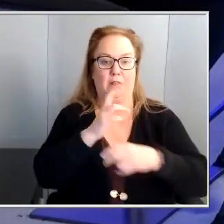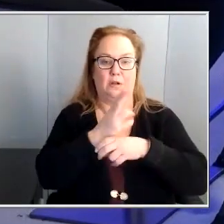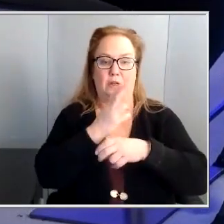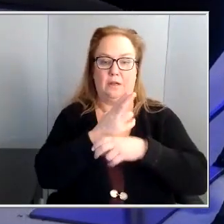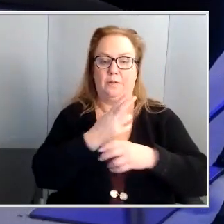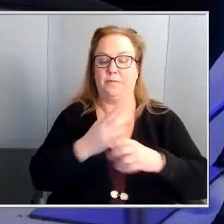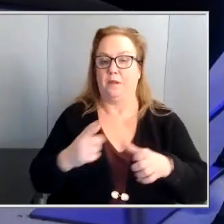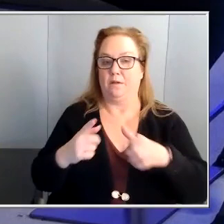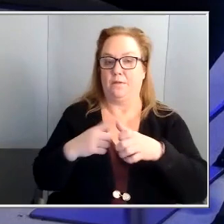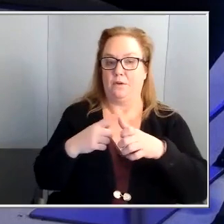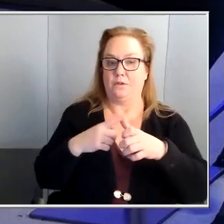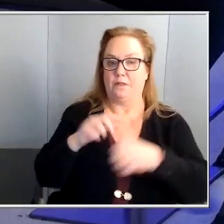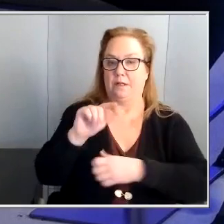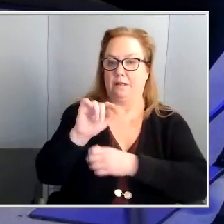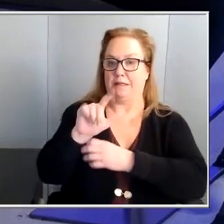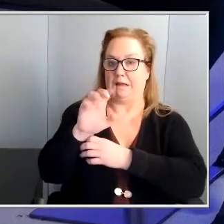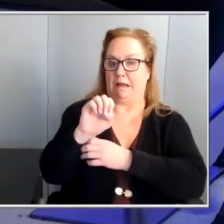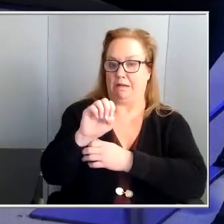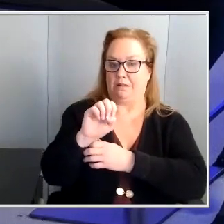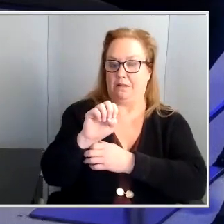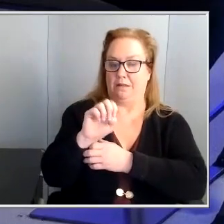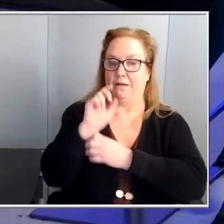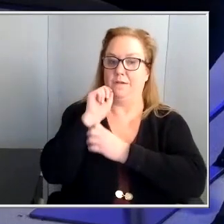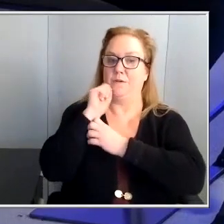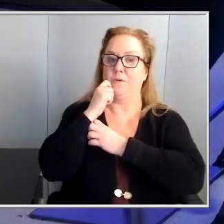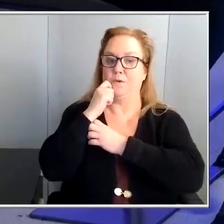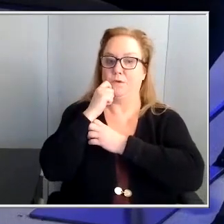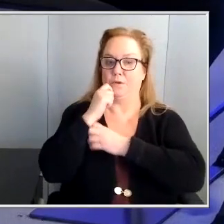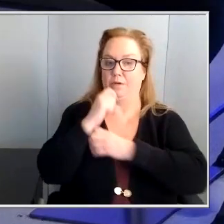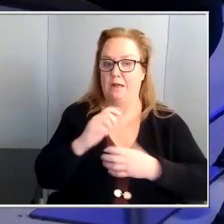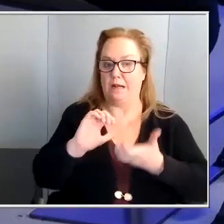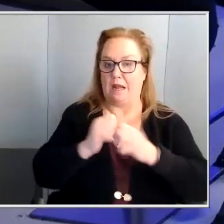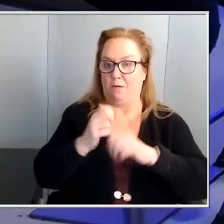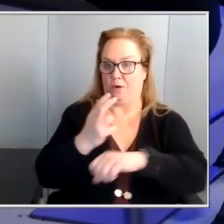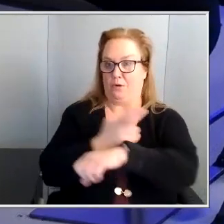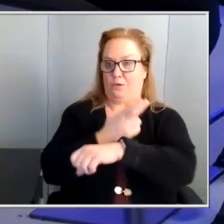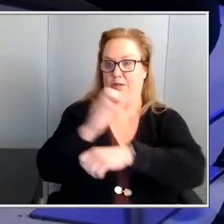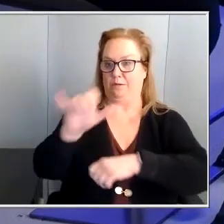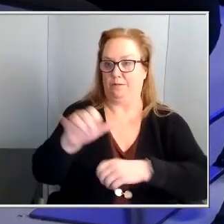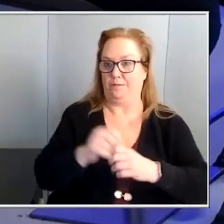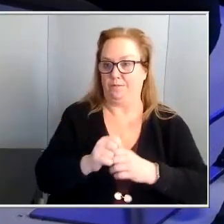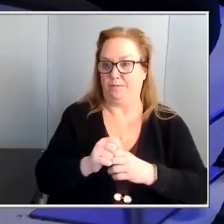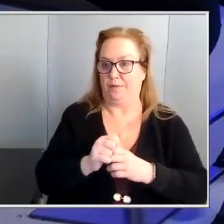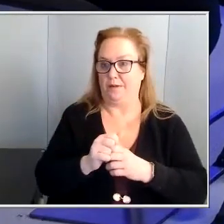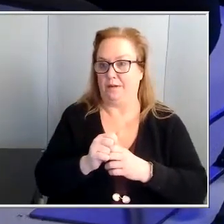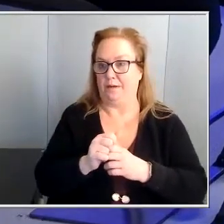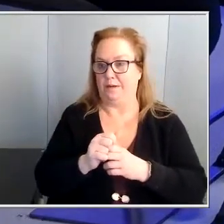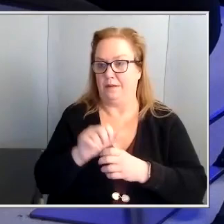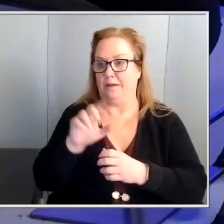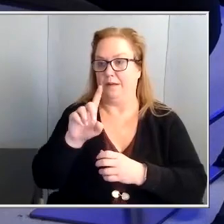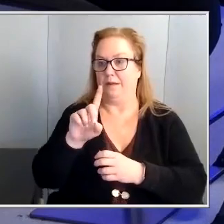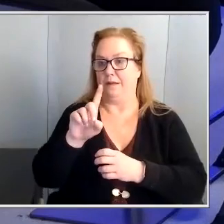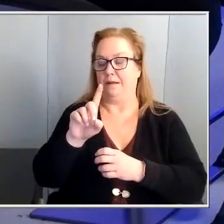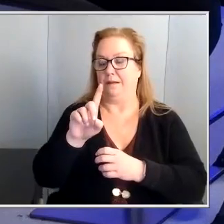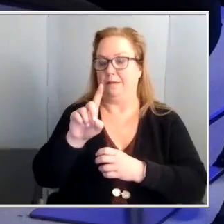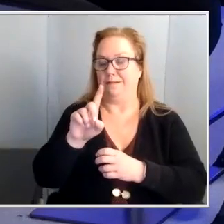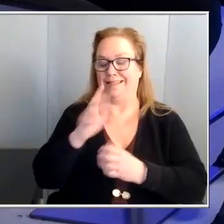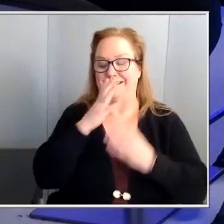first of all, the tiles. Tell us how cool it is, and then how we're using them. Yeah, thanks, Dr. Stites. The tiles are